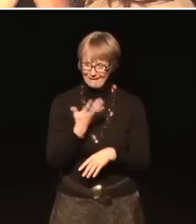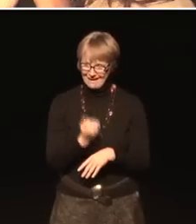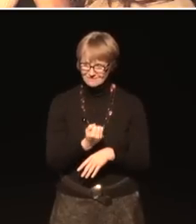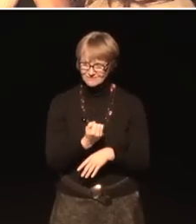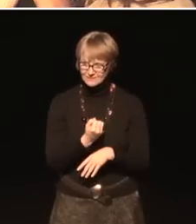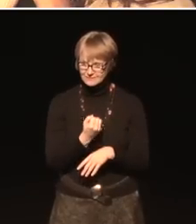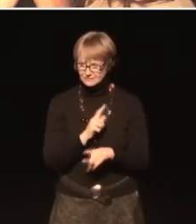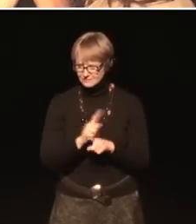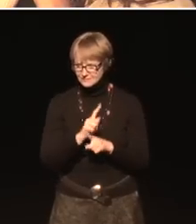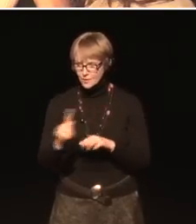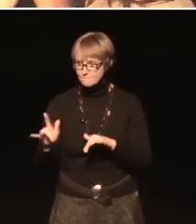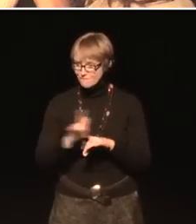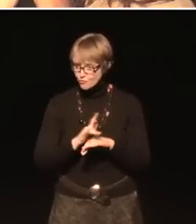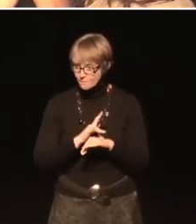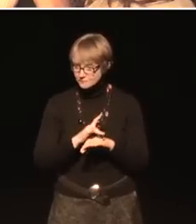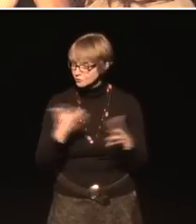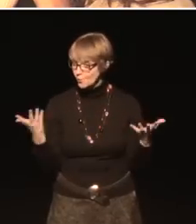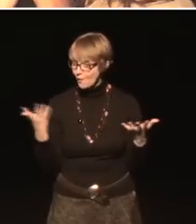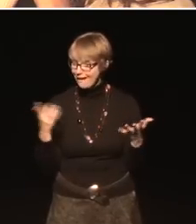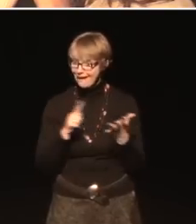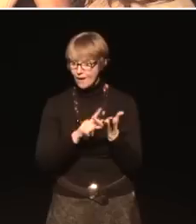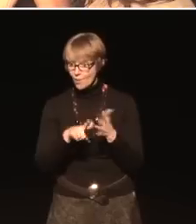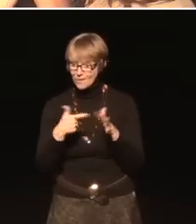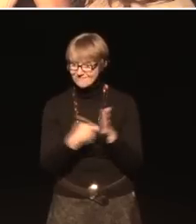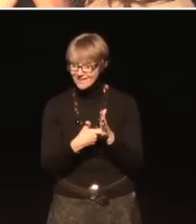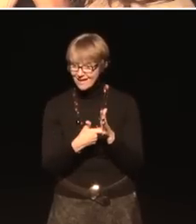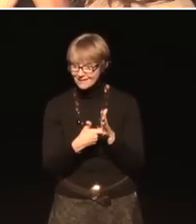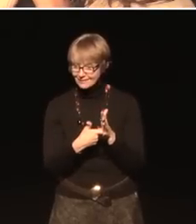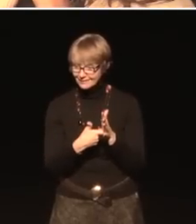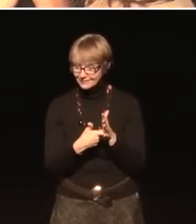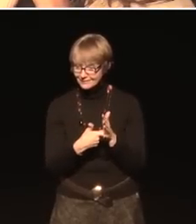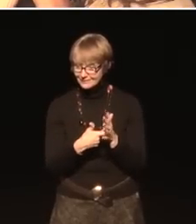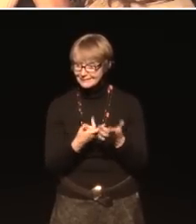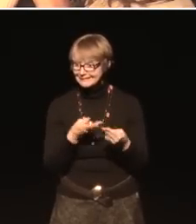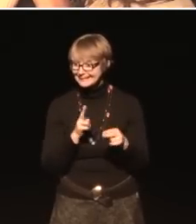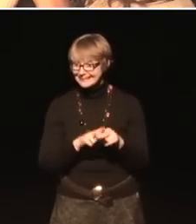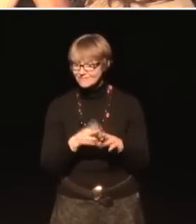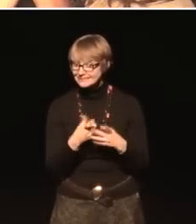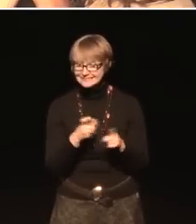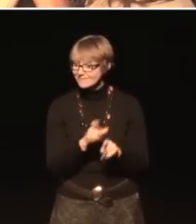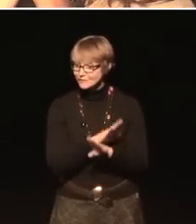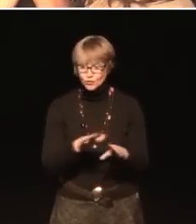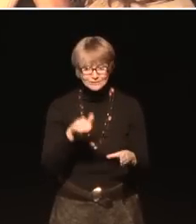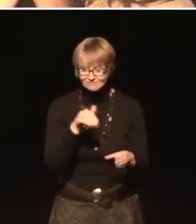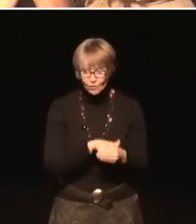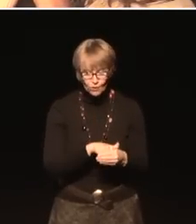Forevers and in the Olivier, and that's probably 40 more than we would have done in the Dorfman if David wasn't involved in it.